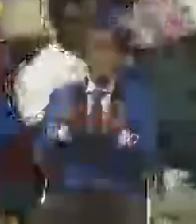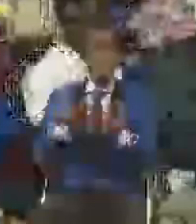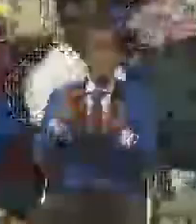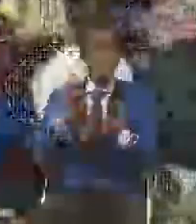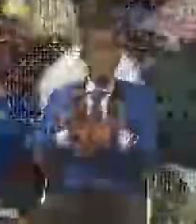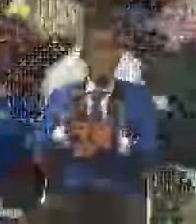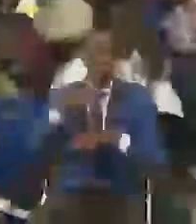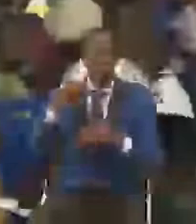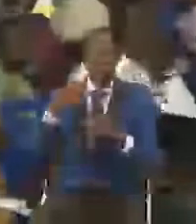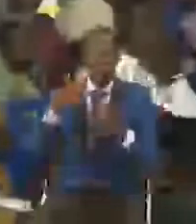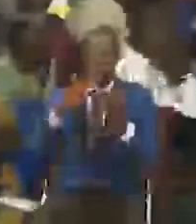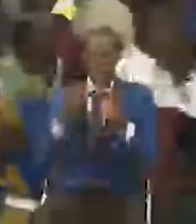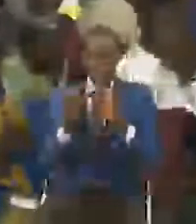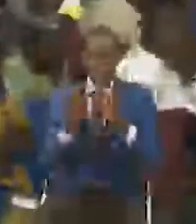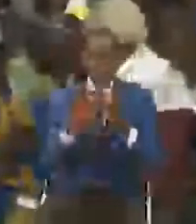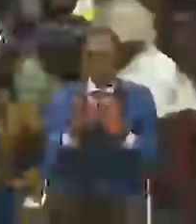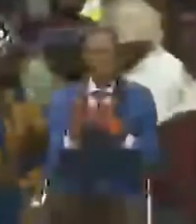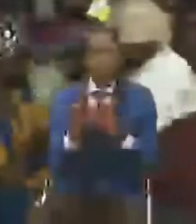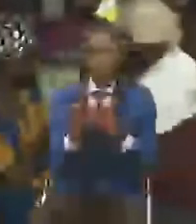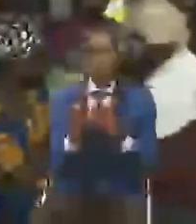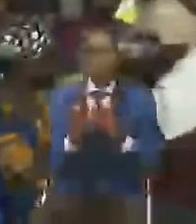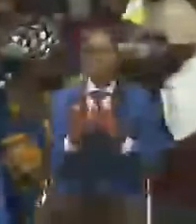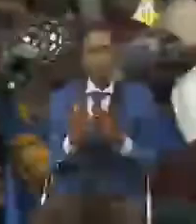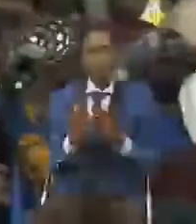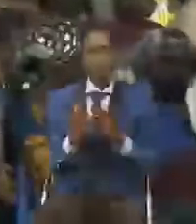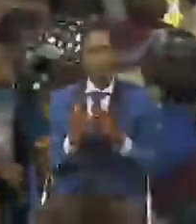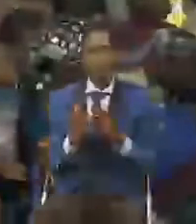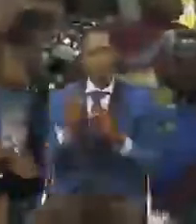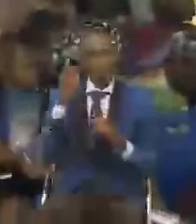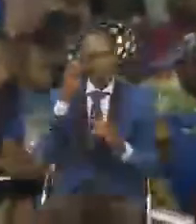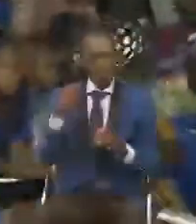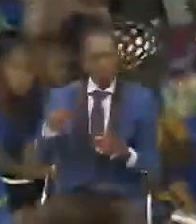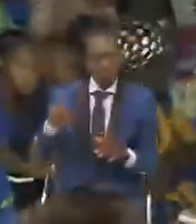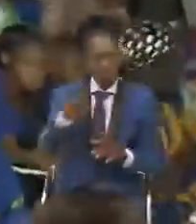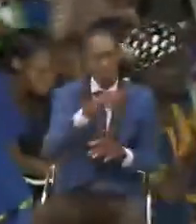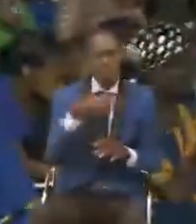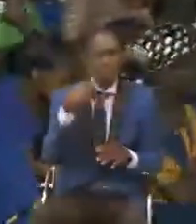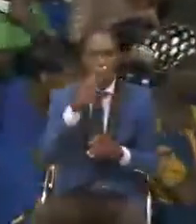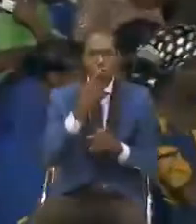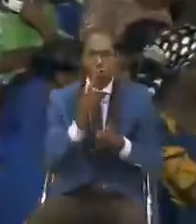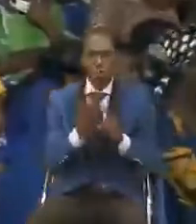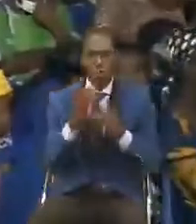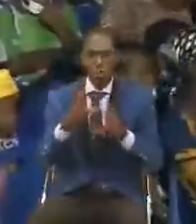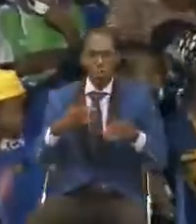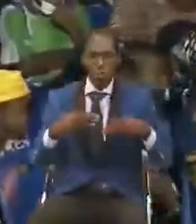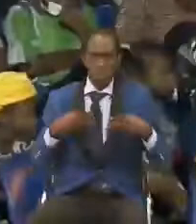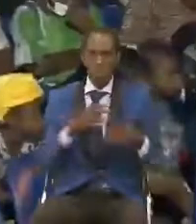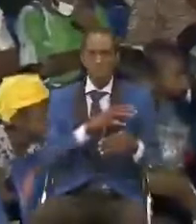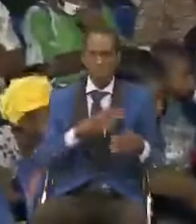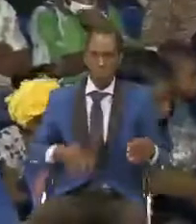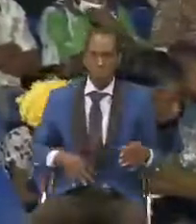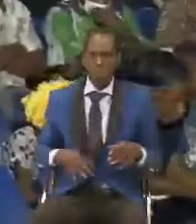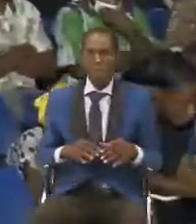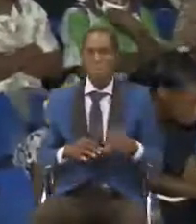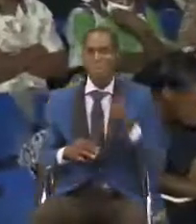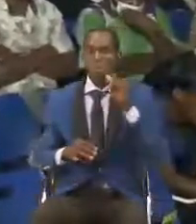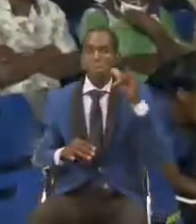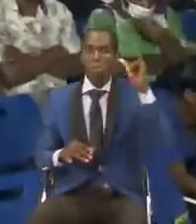banquet for all those watching online who gave their lives to the lord jesus tonight